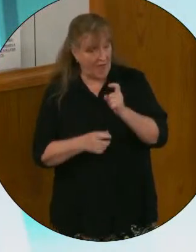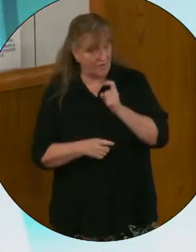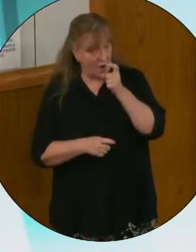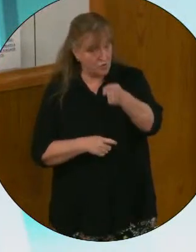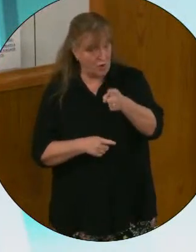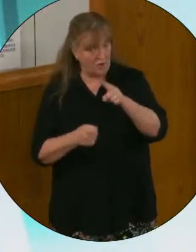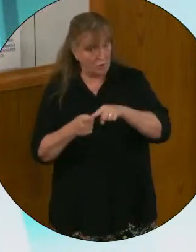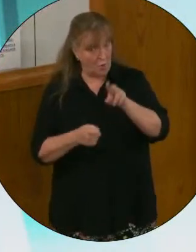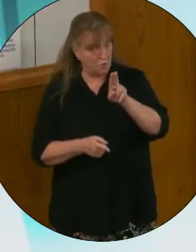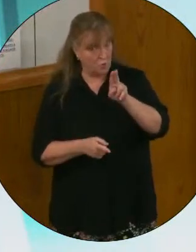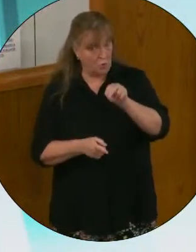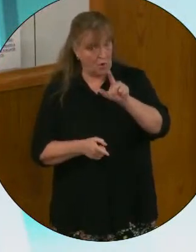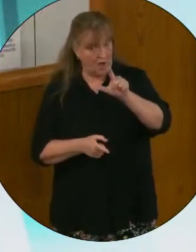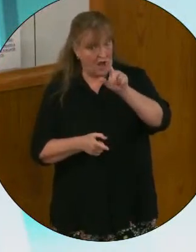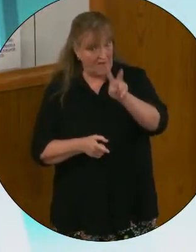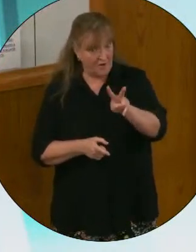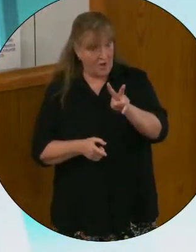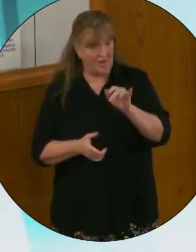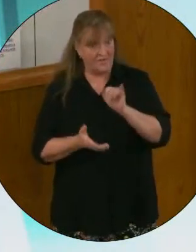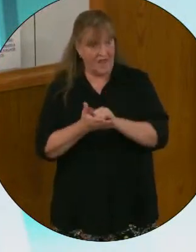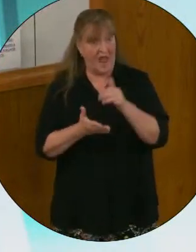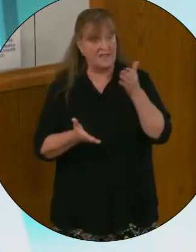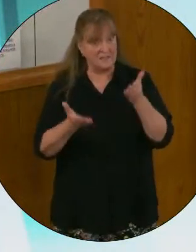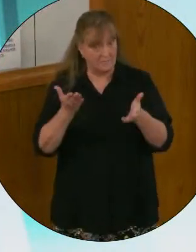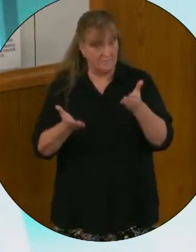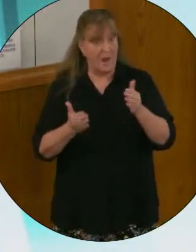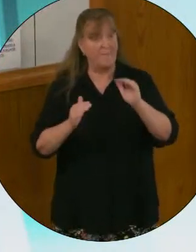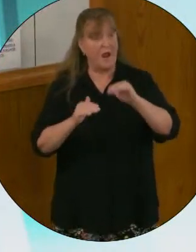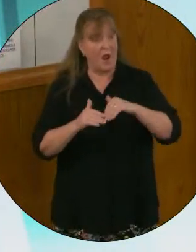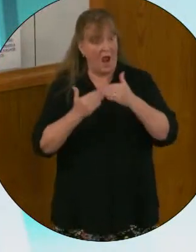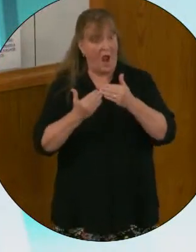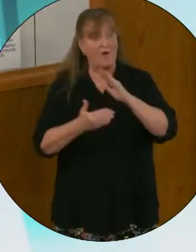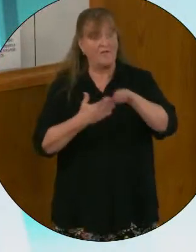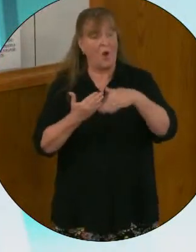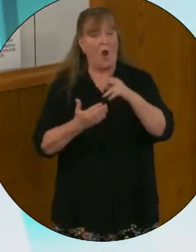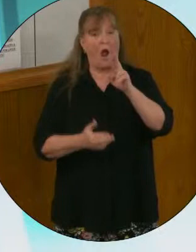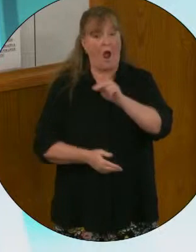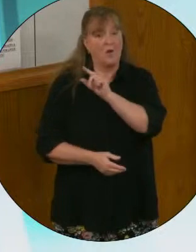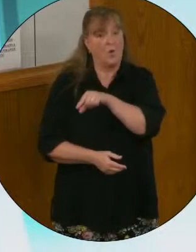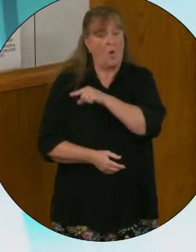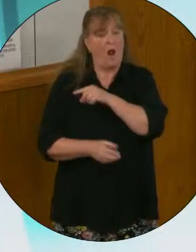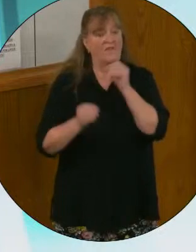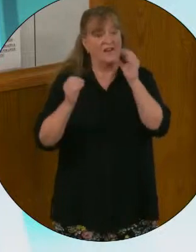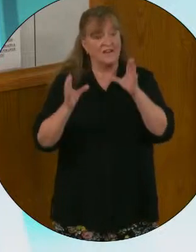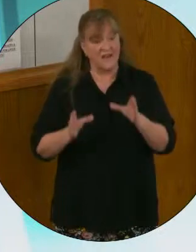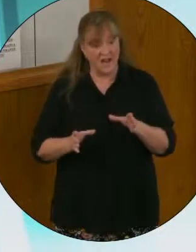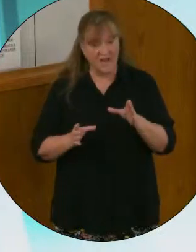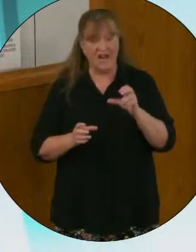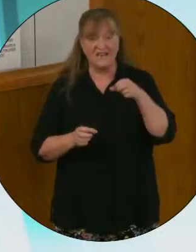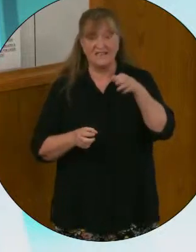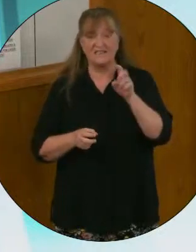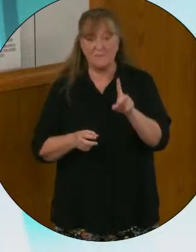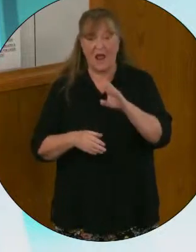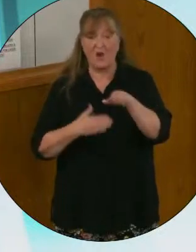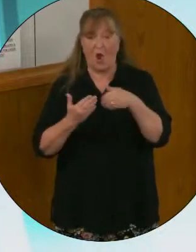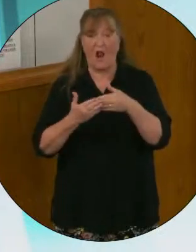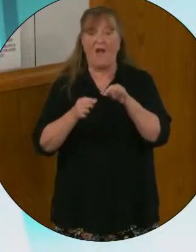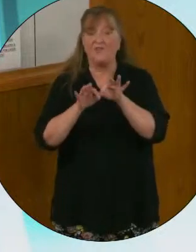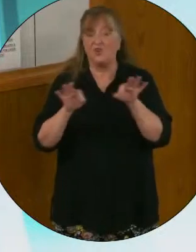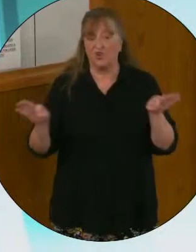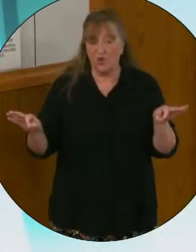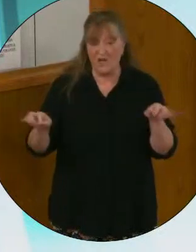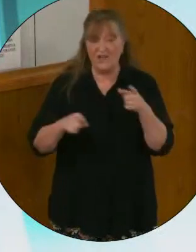to UNLV, would that be maybe how all of our unqualified teachers handling SPED all have degrees